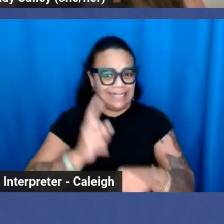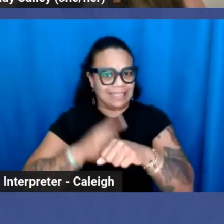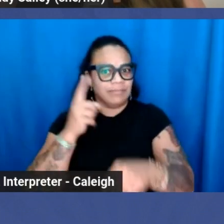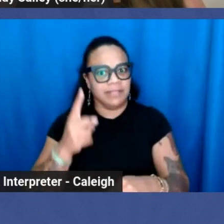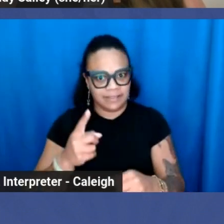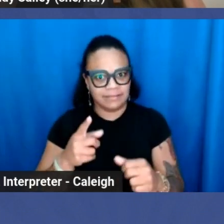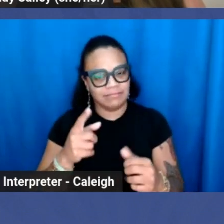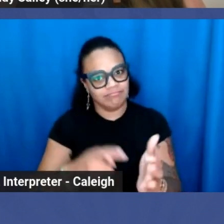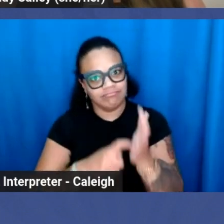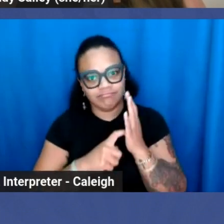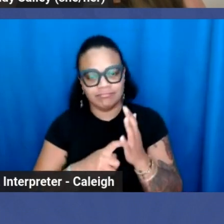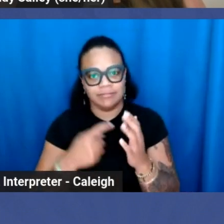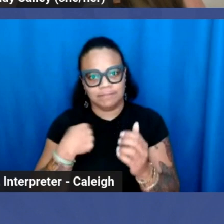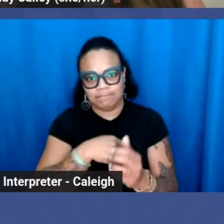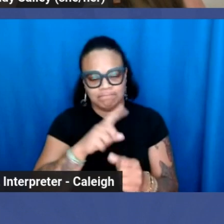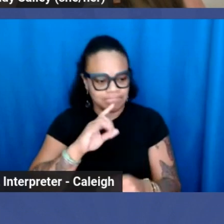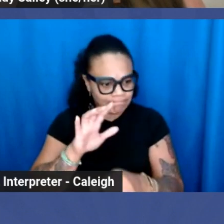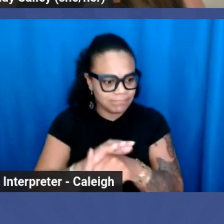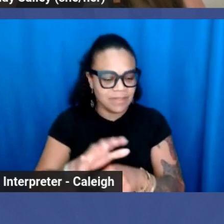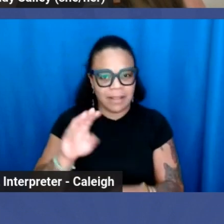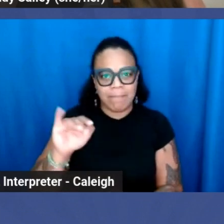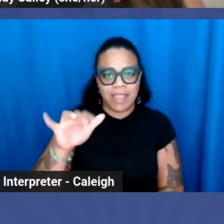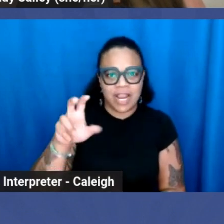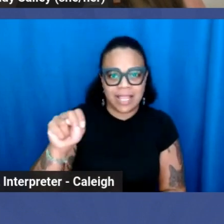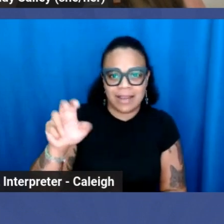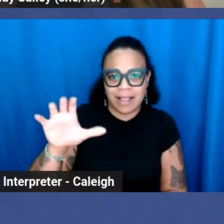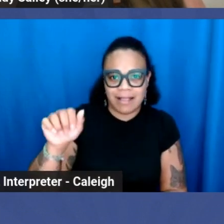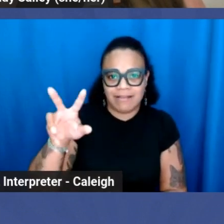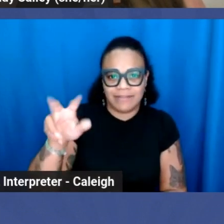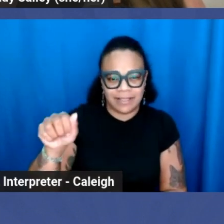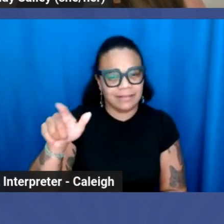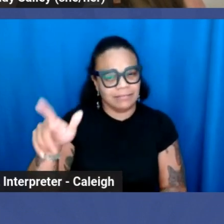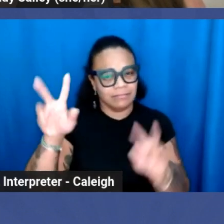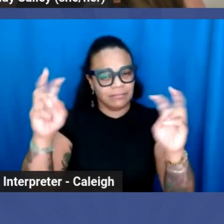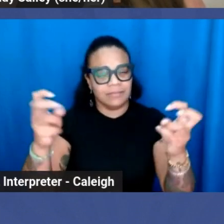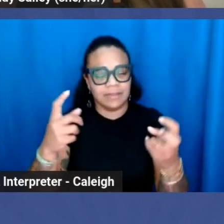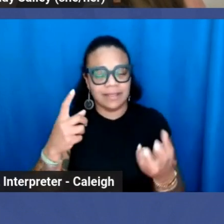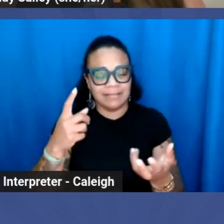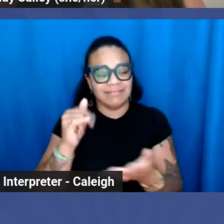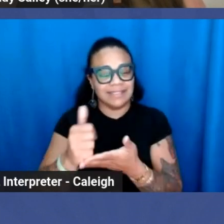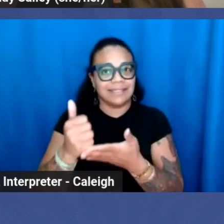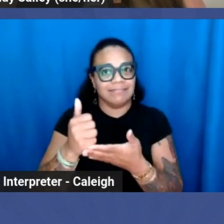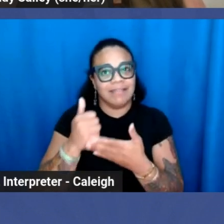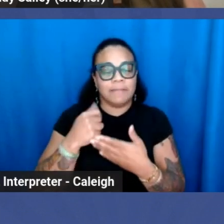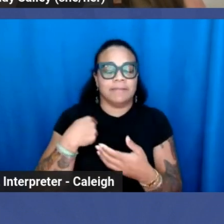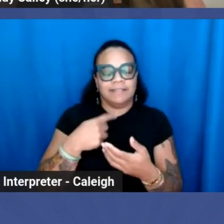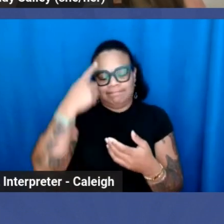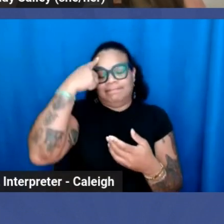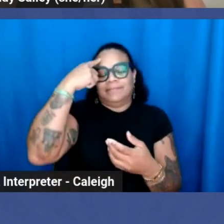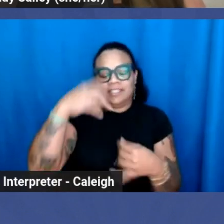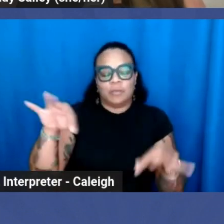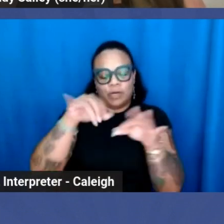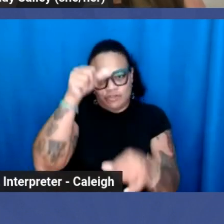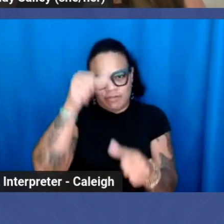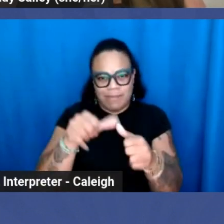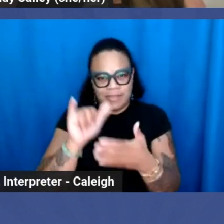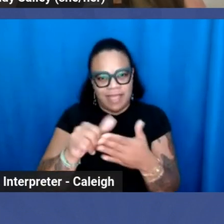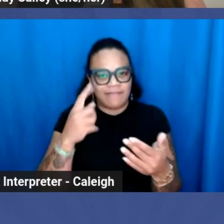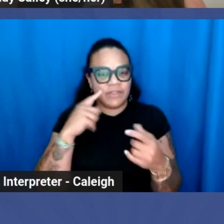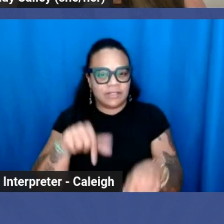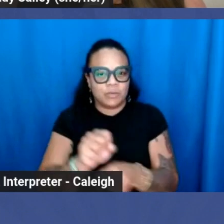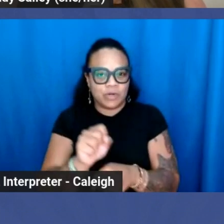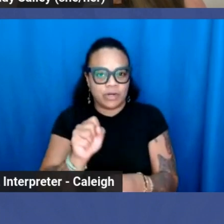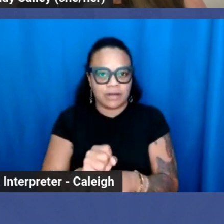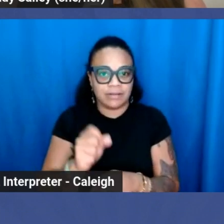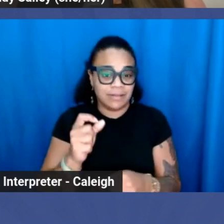that is like one of the most important things that we can remember in this work, both as like folks like us on this screen and even as folks who